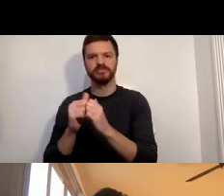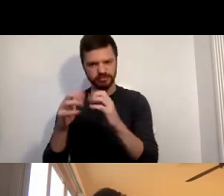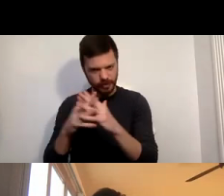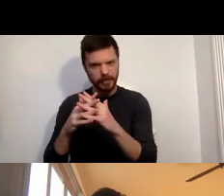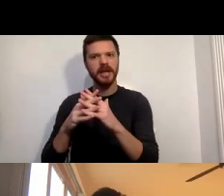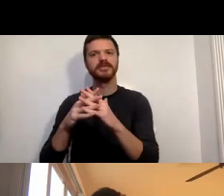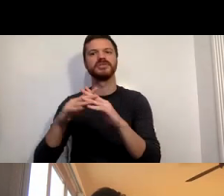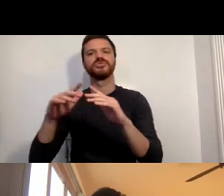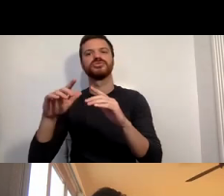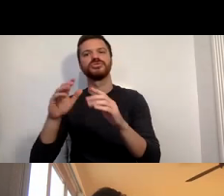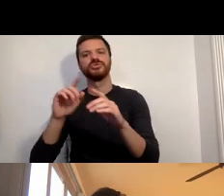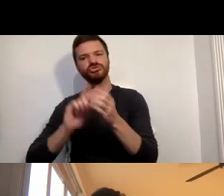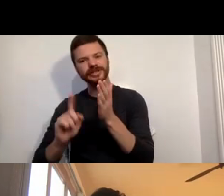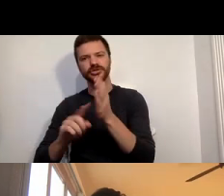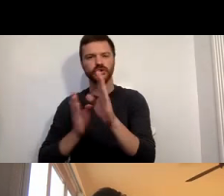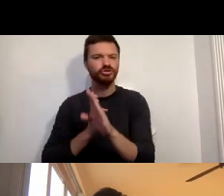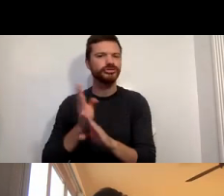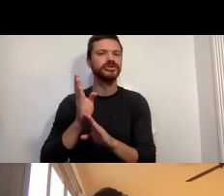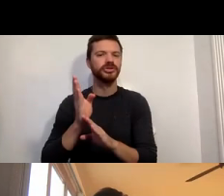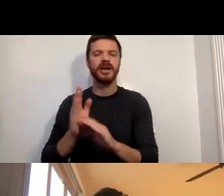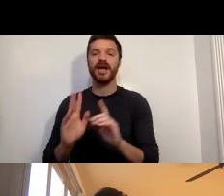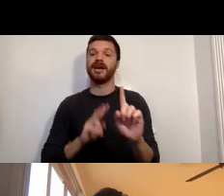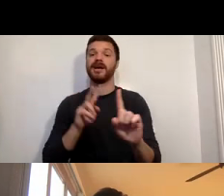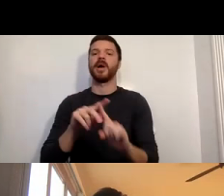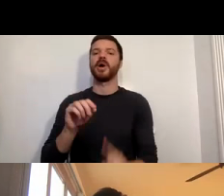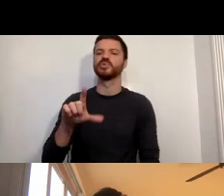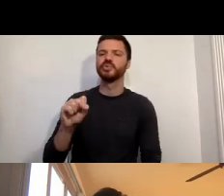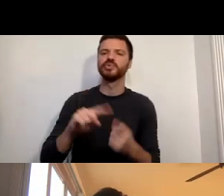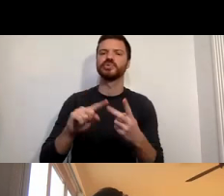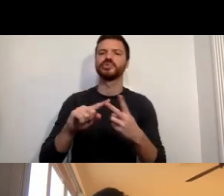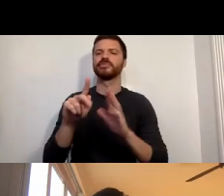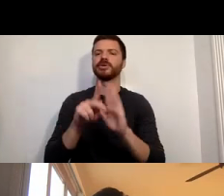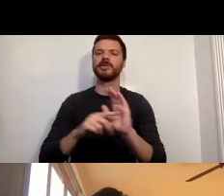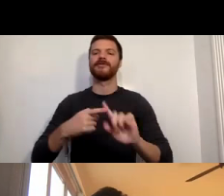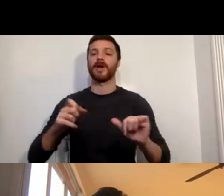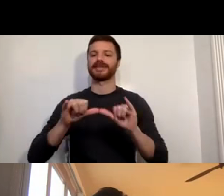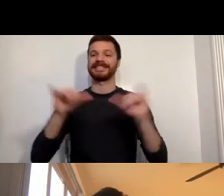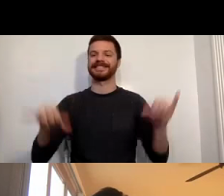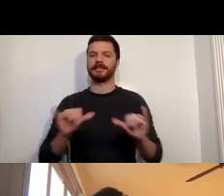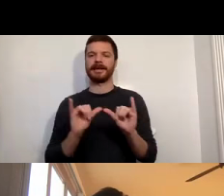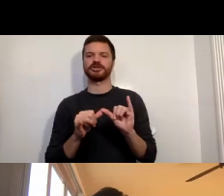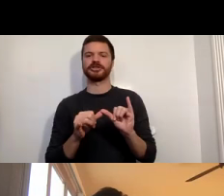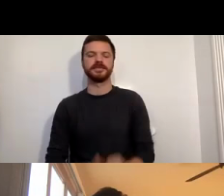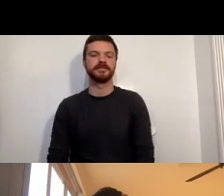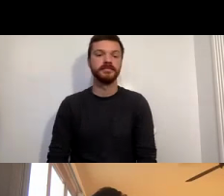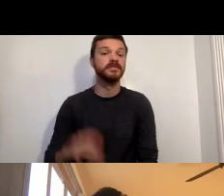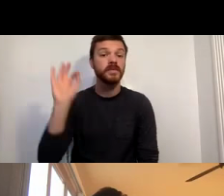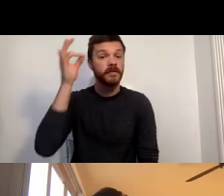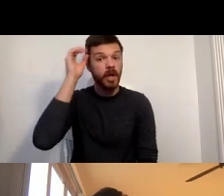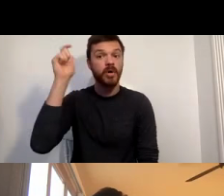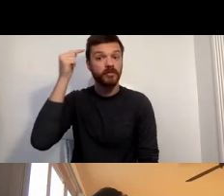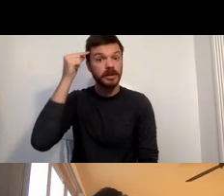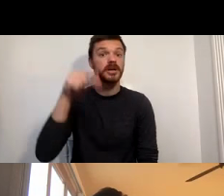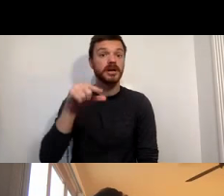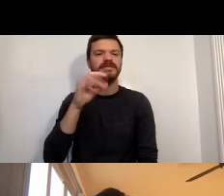implementation research by applying tools and principles from systems engineering. So the federal government, if you look at